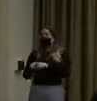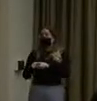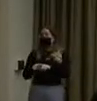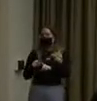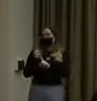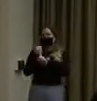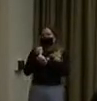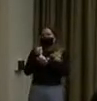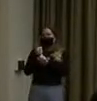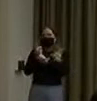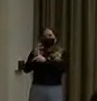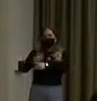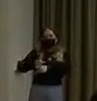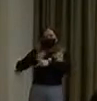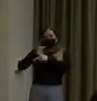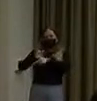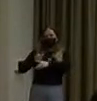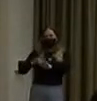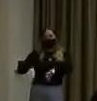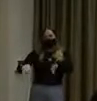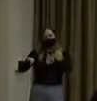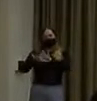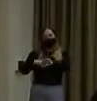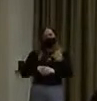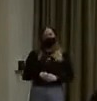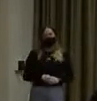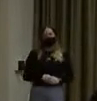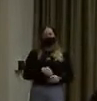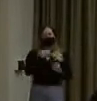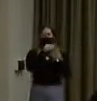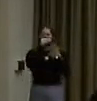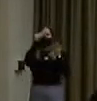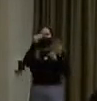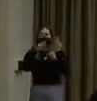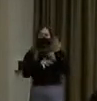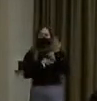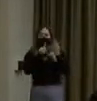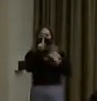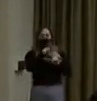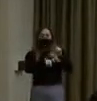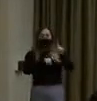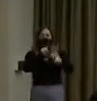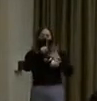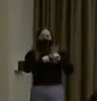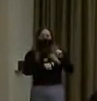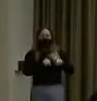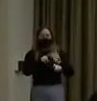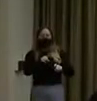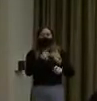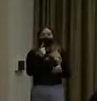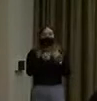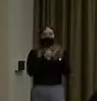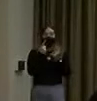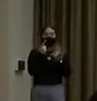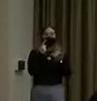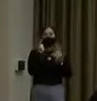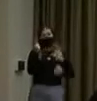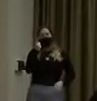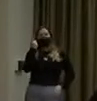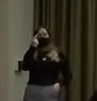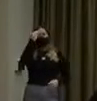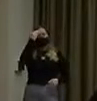self-care. We asked our students, one question item that of course we know can't be